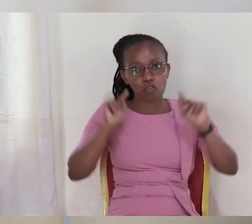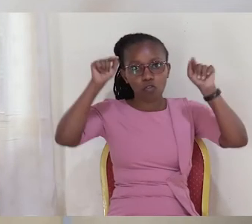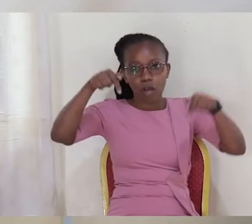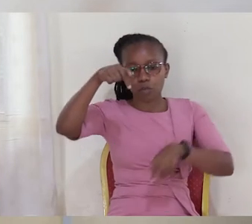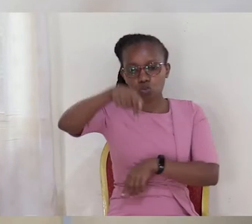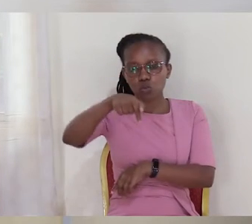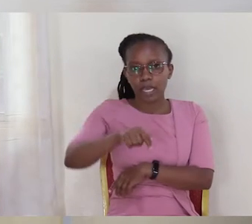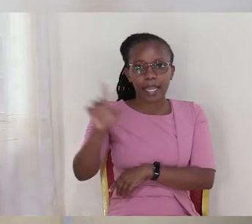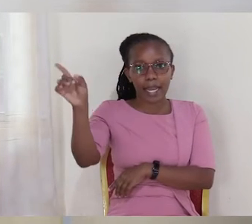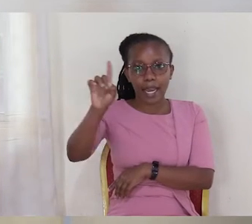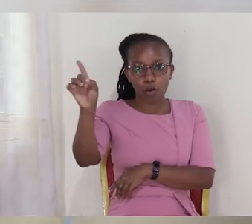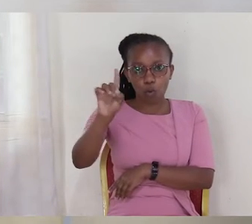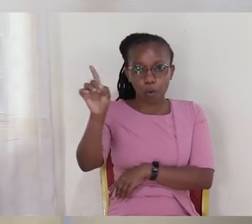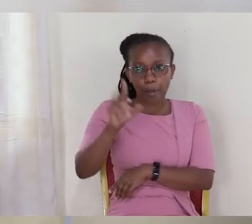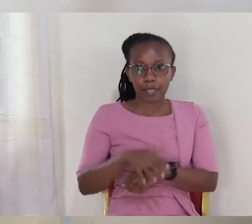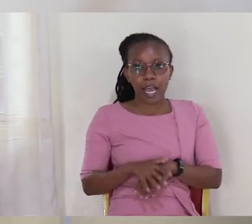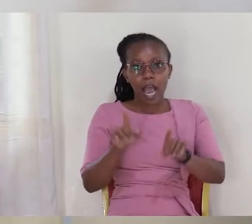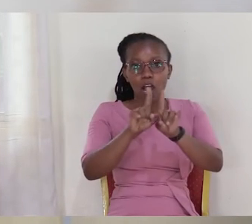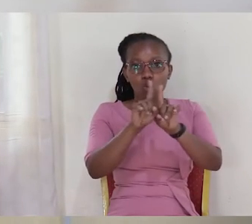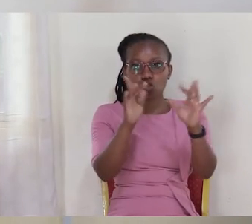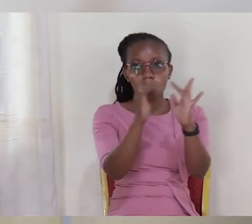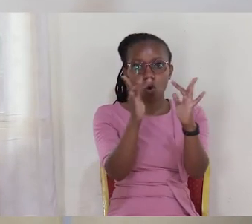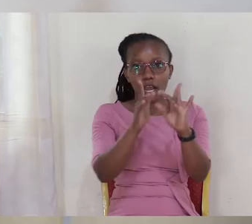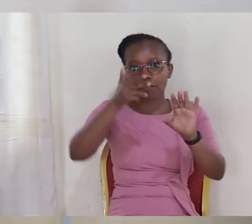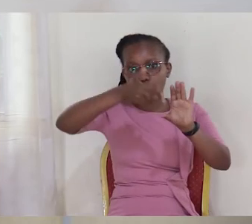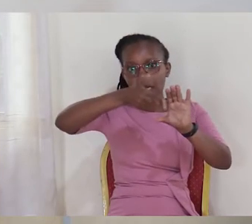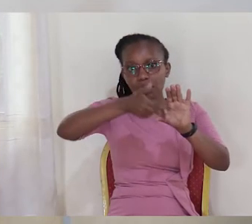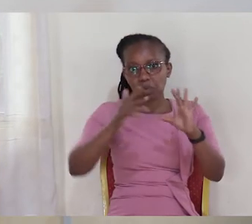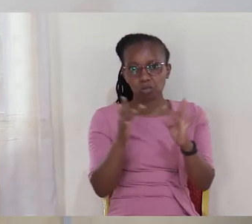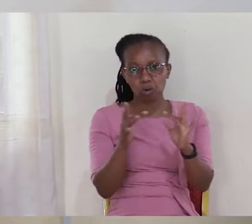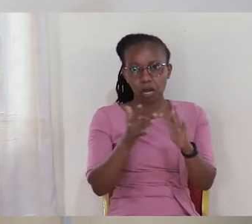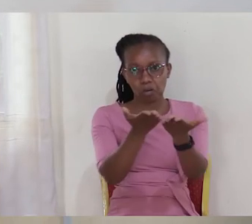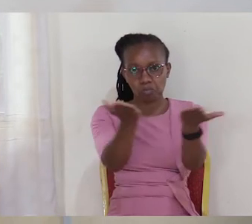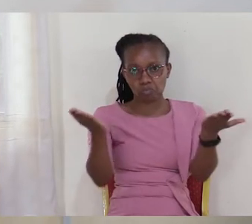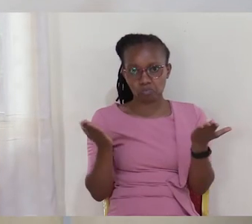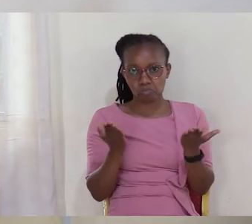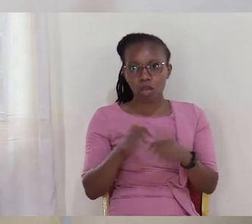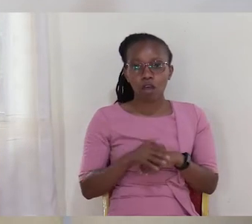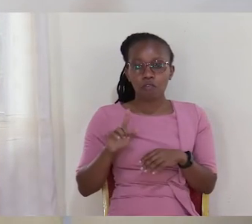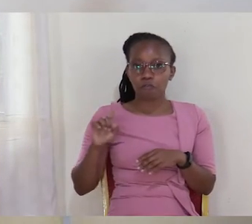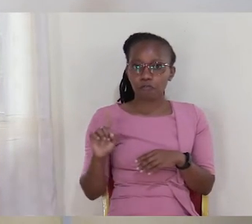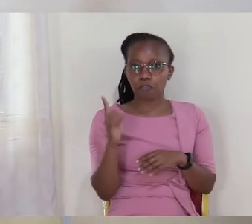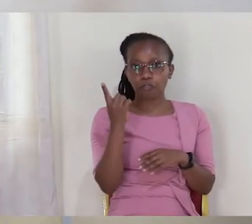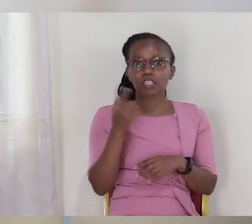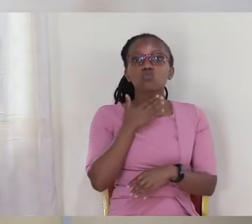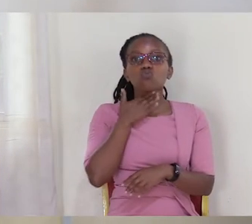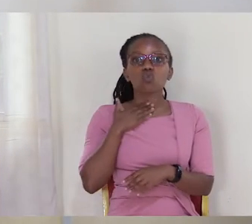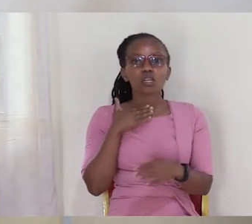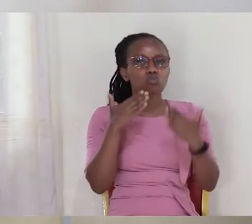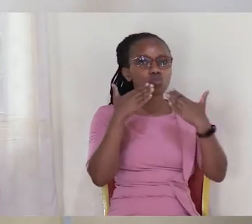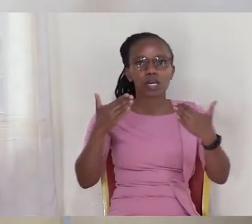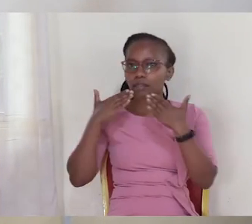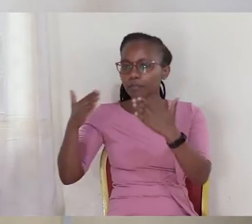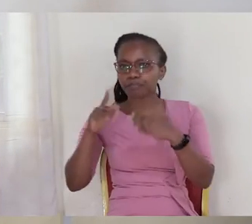here in Nairobi, as well as online, for participants online. First and foremost, I would like to thank